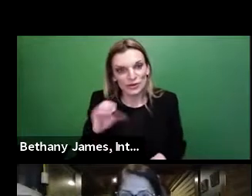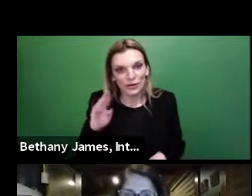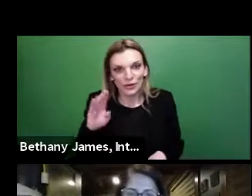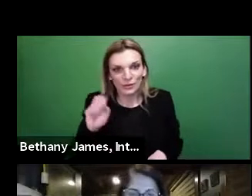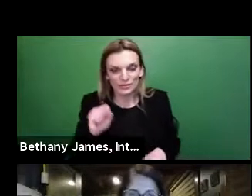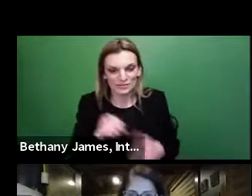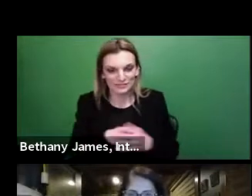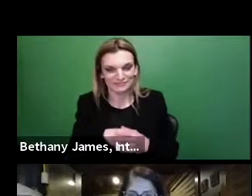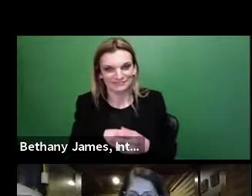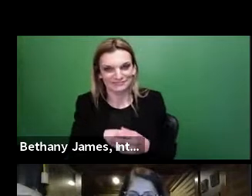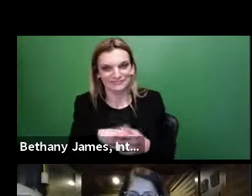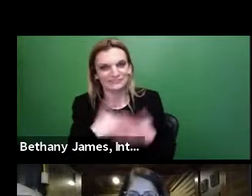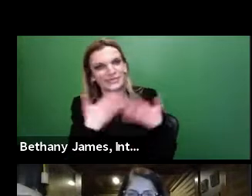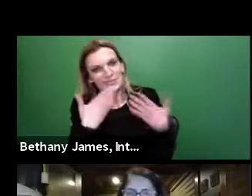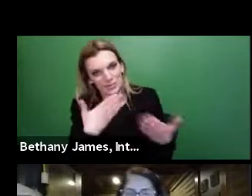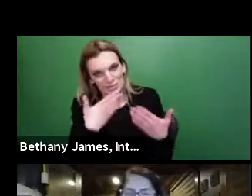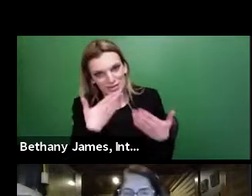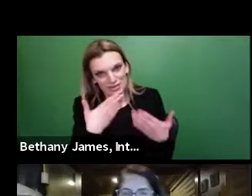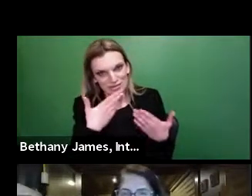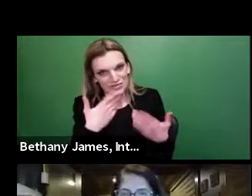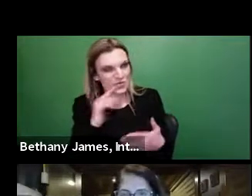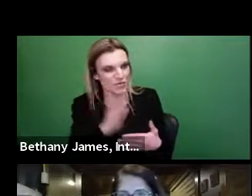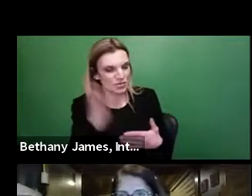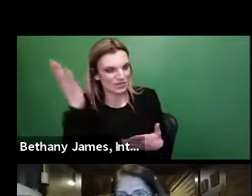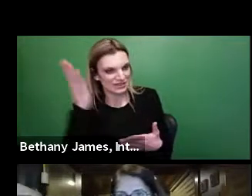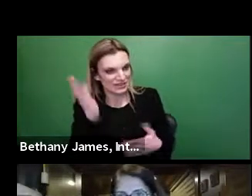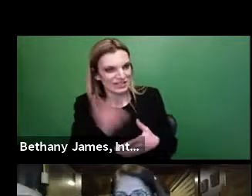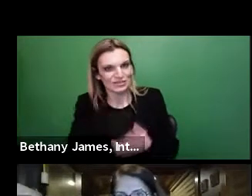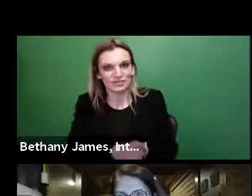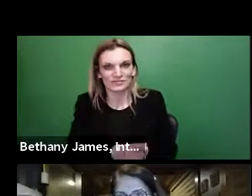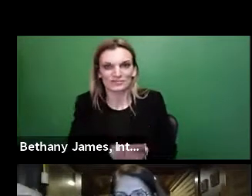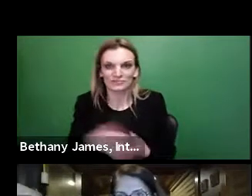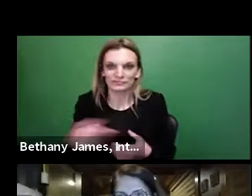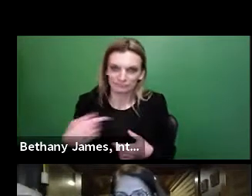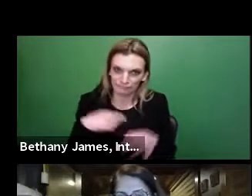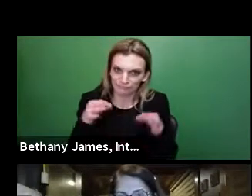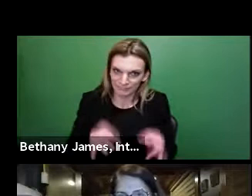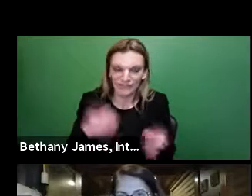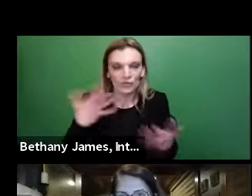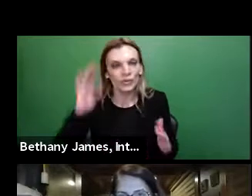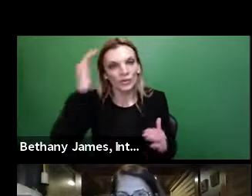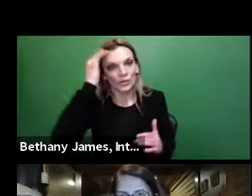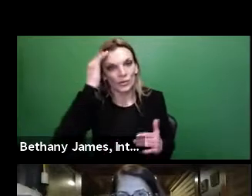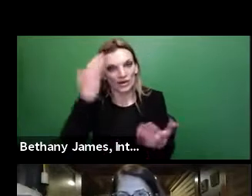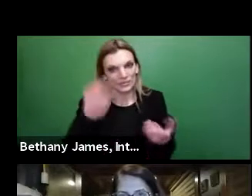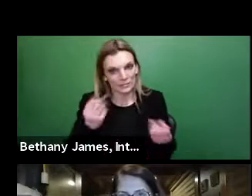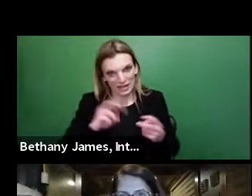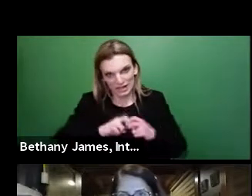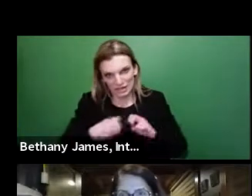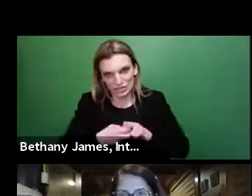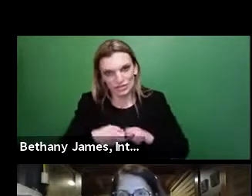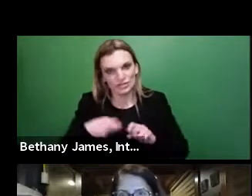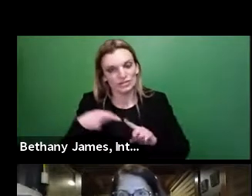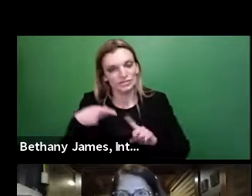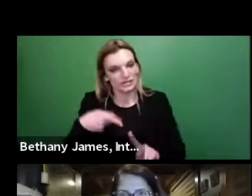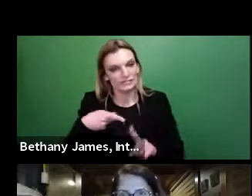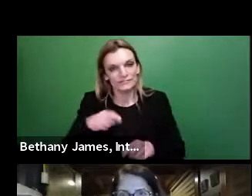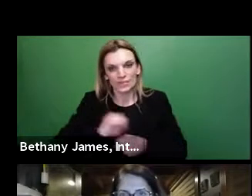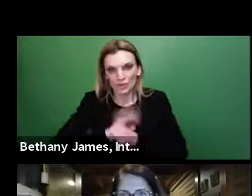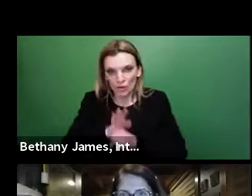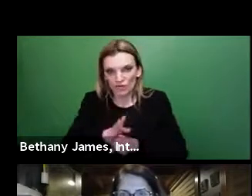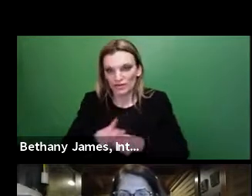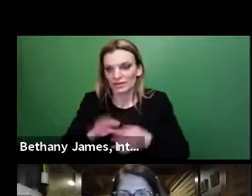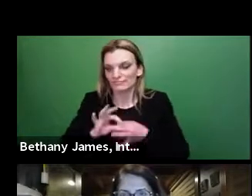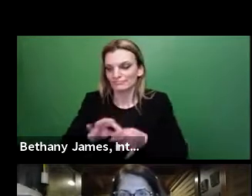Reyes, thank you so much for your presentation. And yes, I'm definitely well aware of many of the issues, particularly with COVID and the